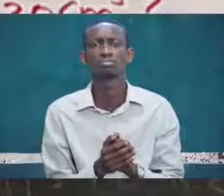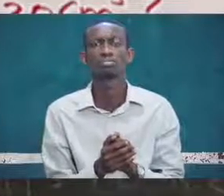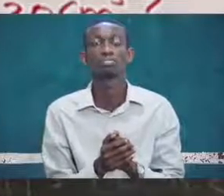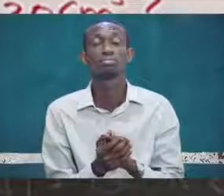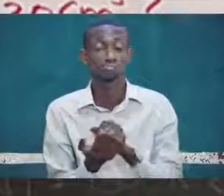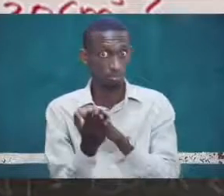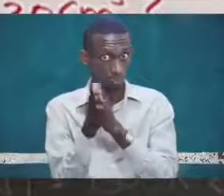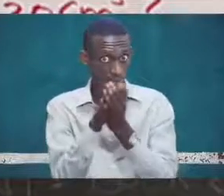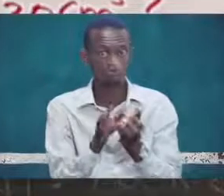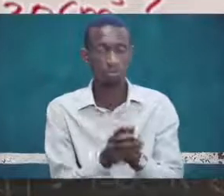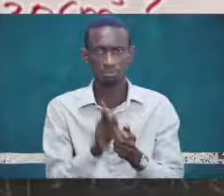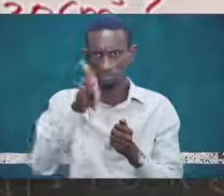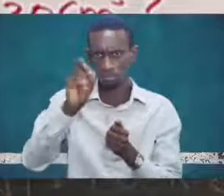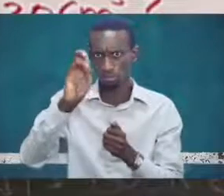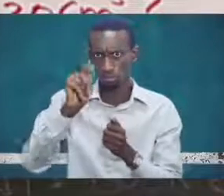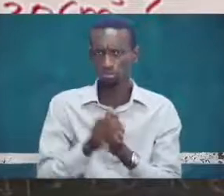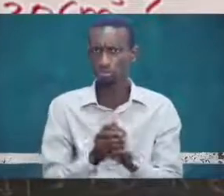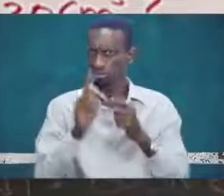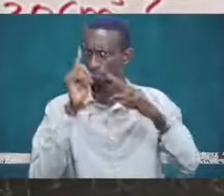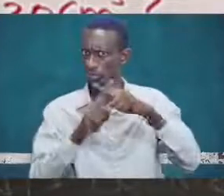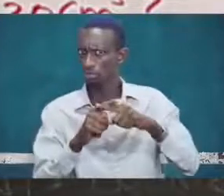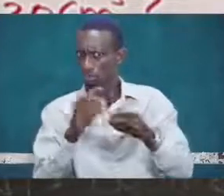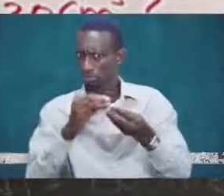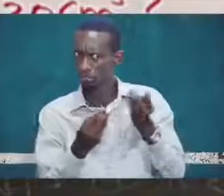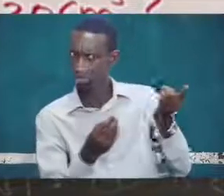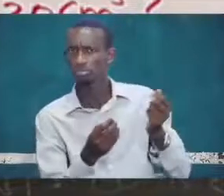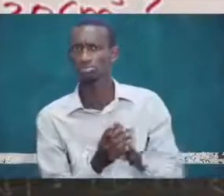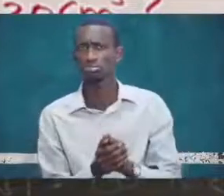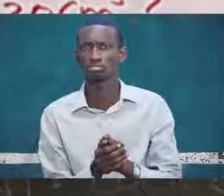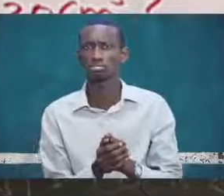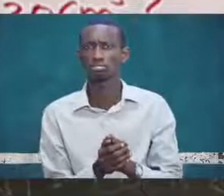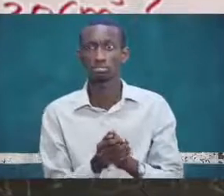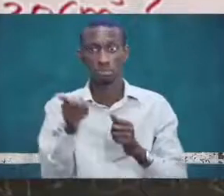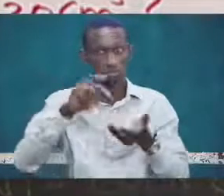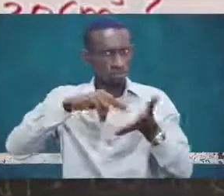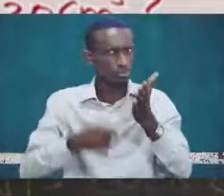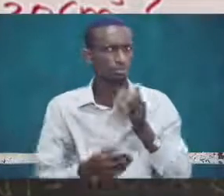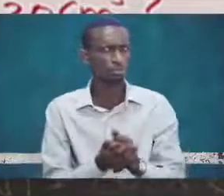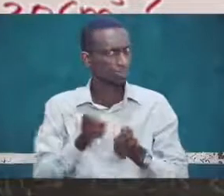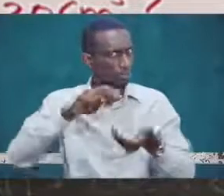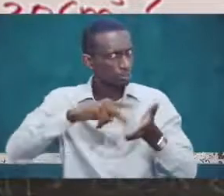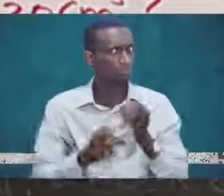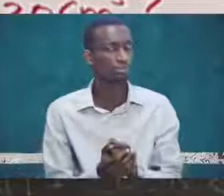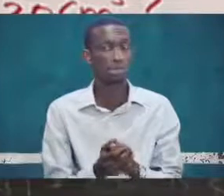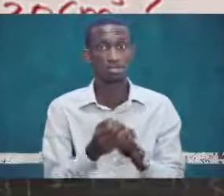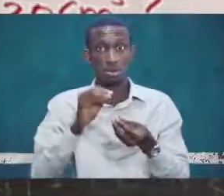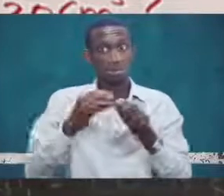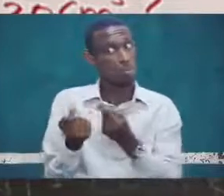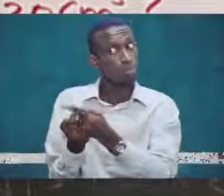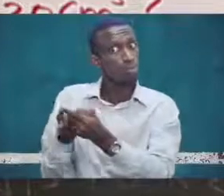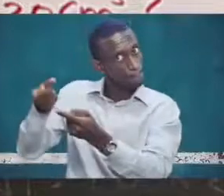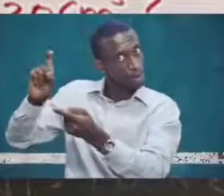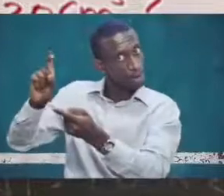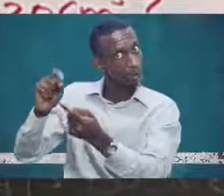proportionality, then times the other amount. What does it mean? It means if one amount